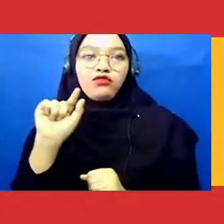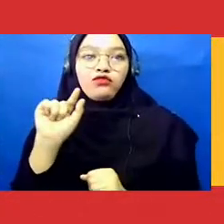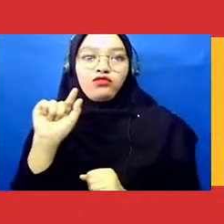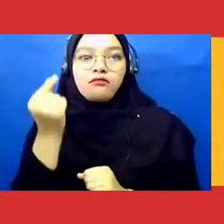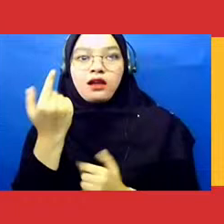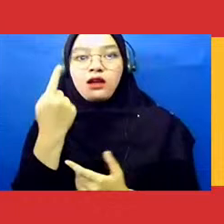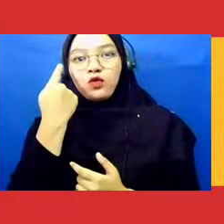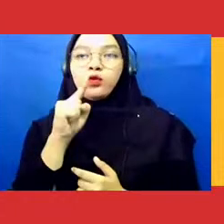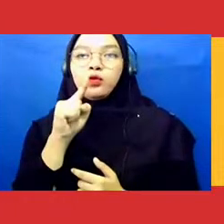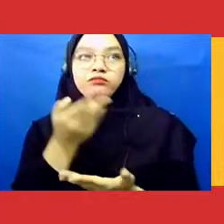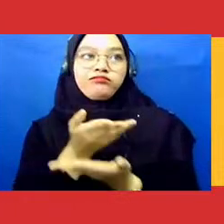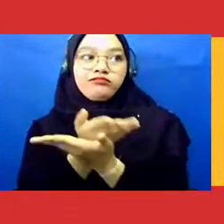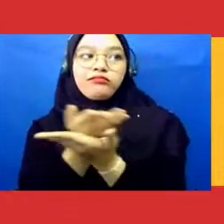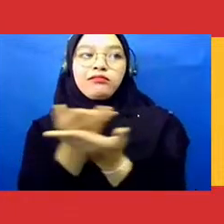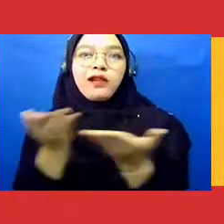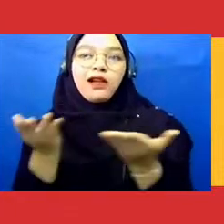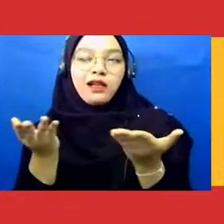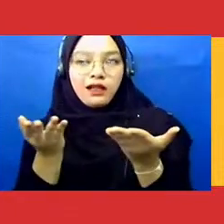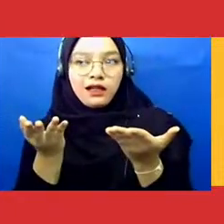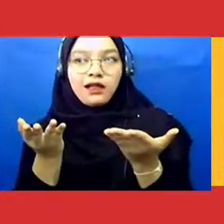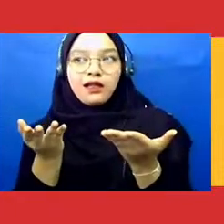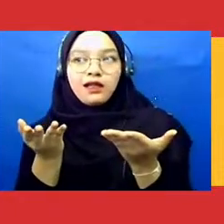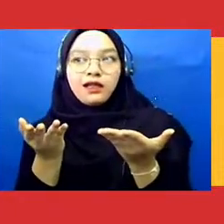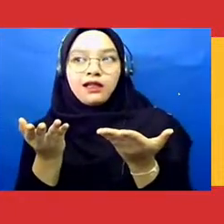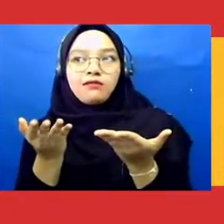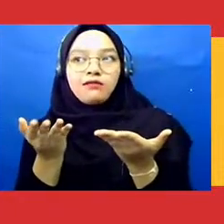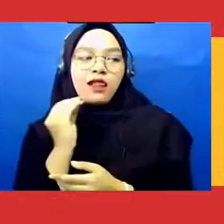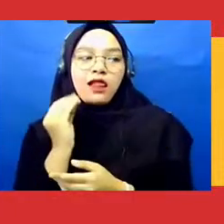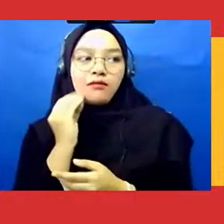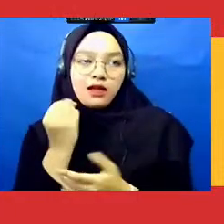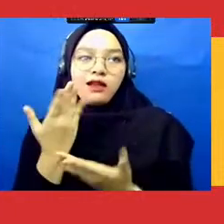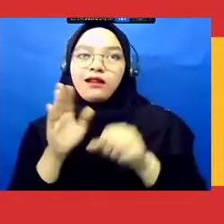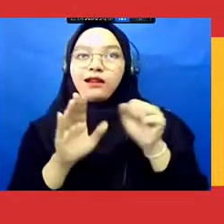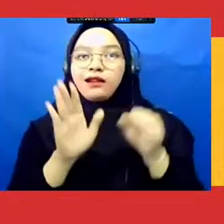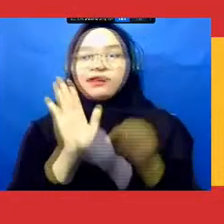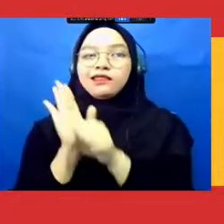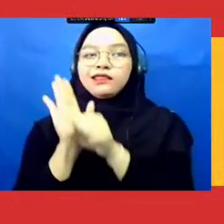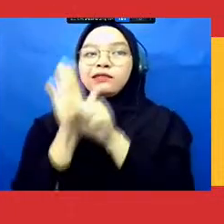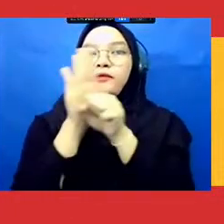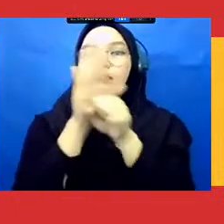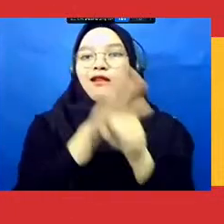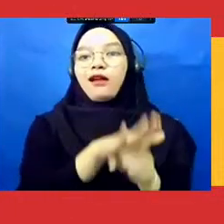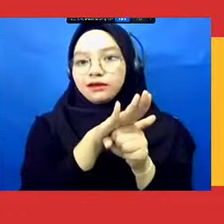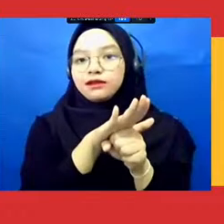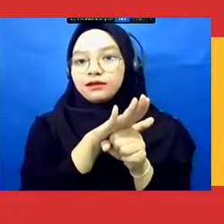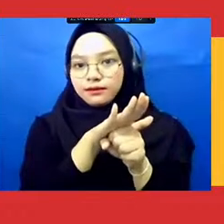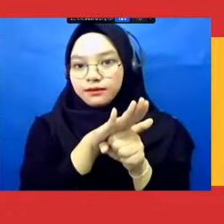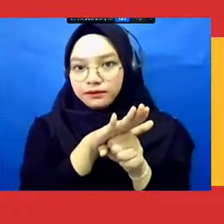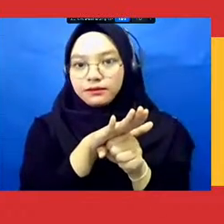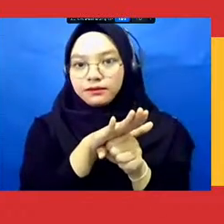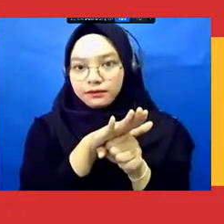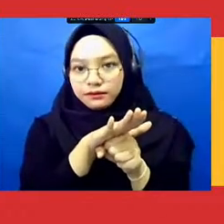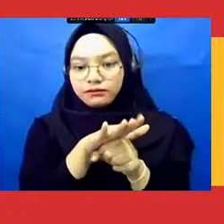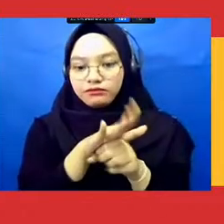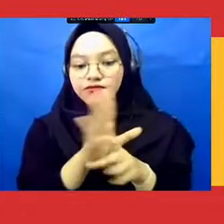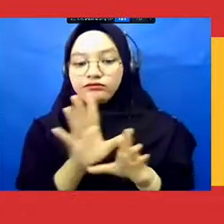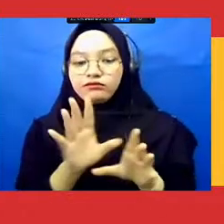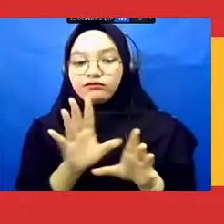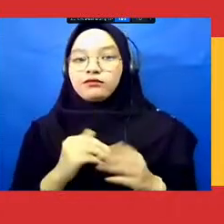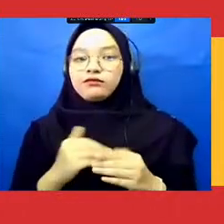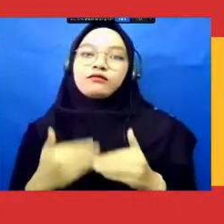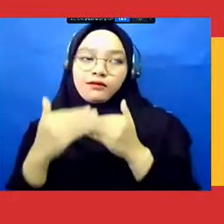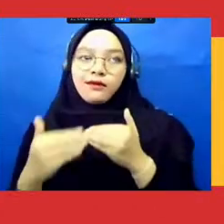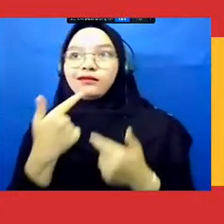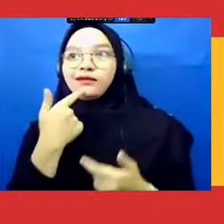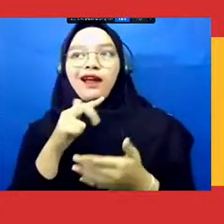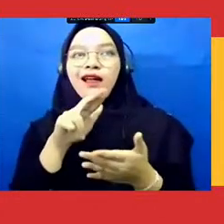discriminated, and then legal act-based, especially